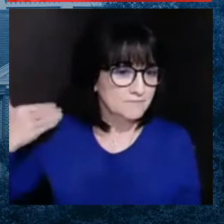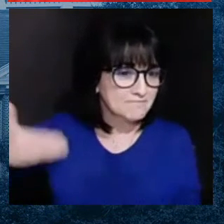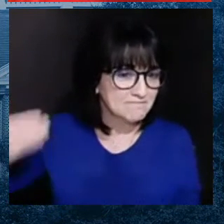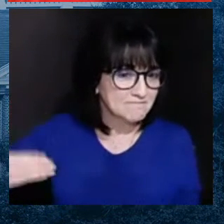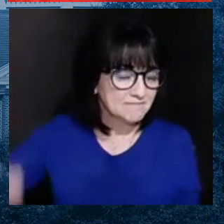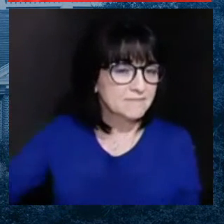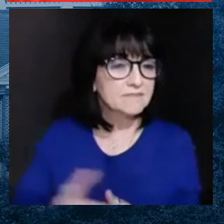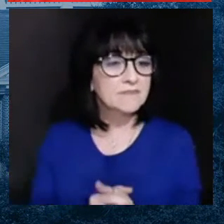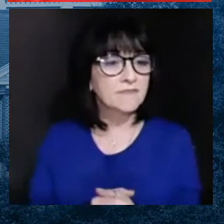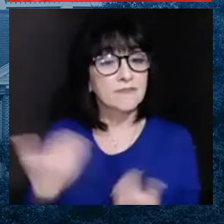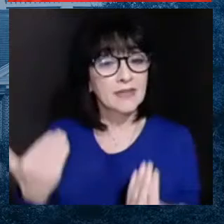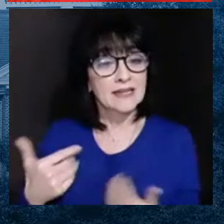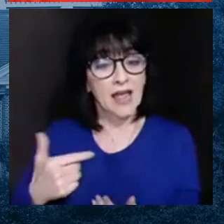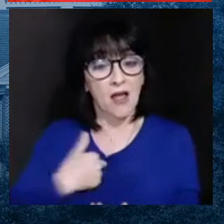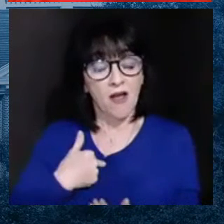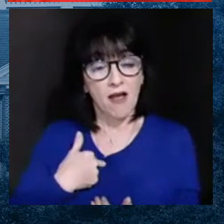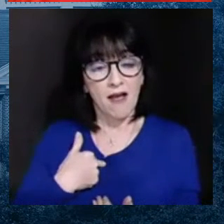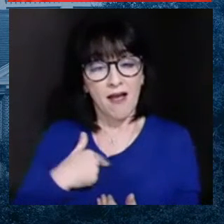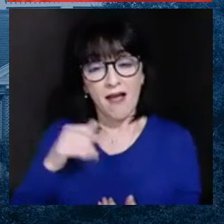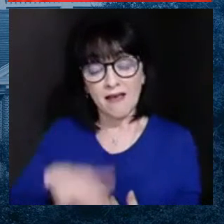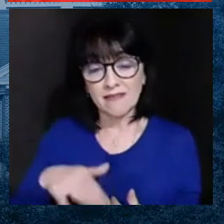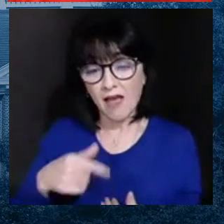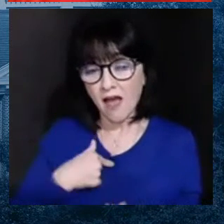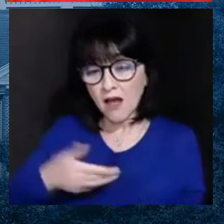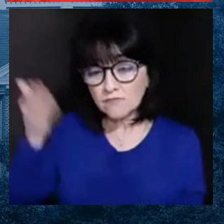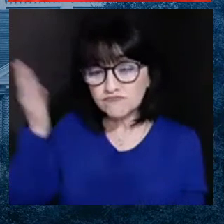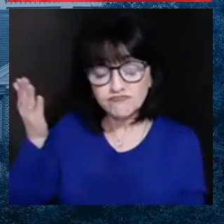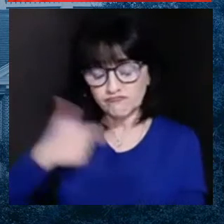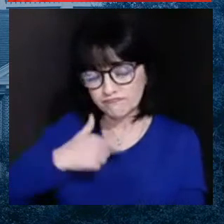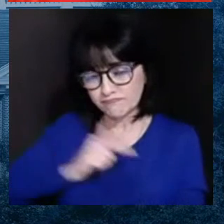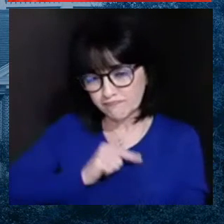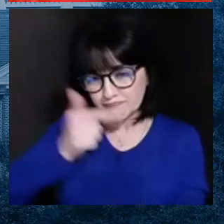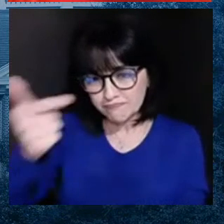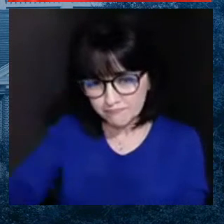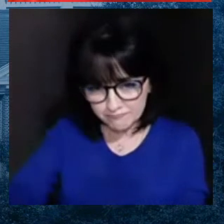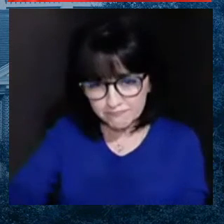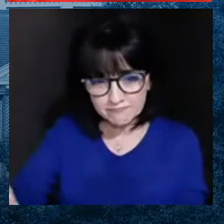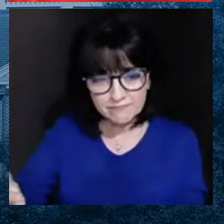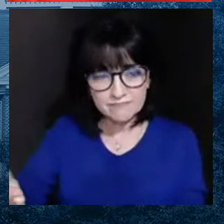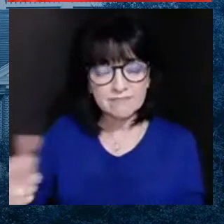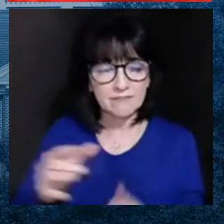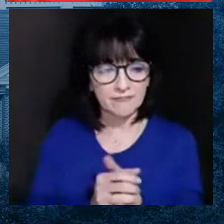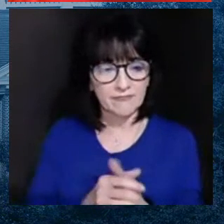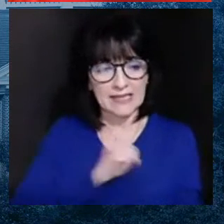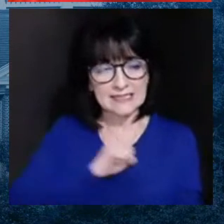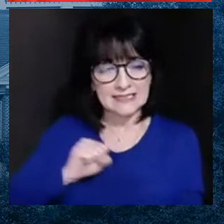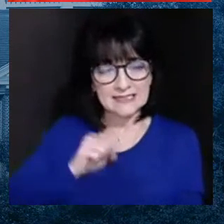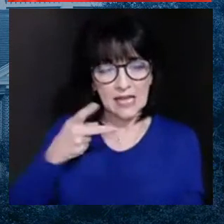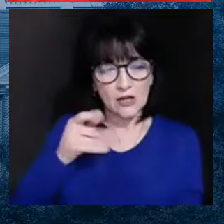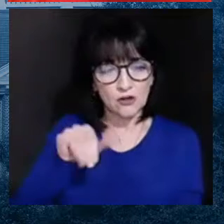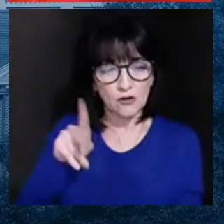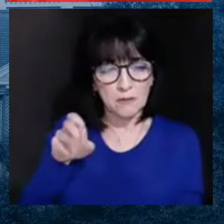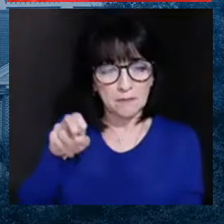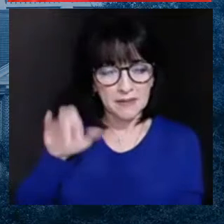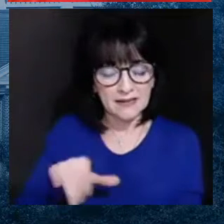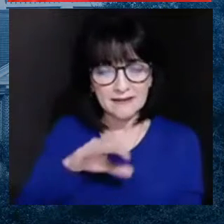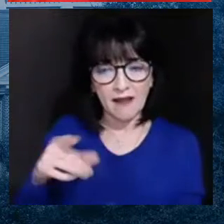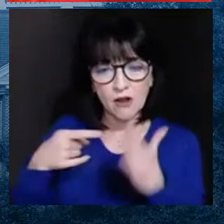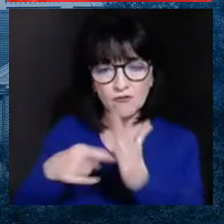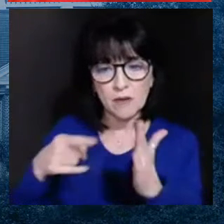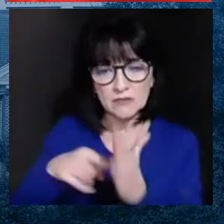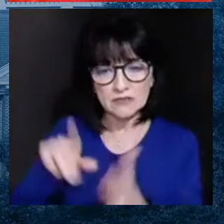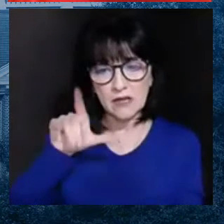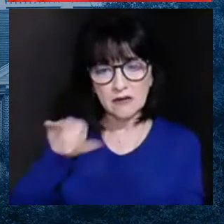the microphone, if you will, over to Representative Longhurst, Senator Pinckney, and the other guests that we have to talk about this really